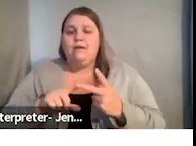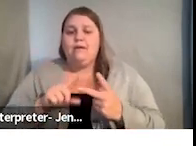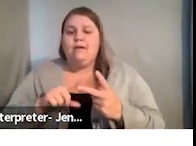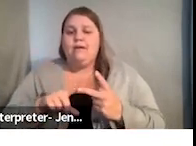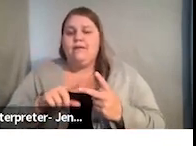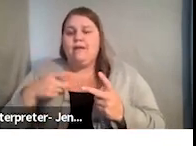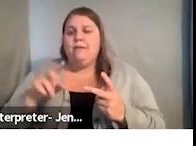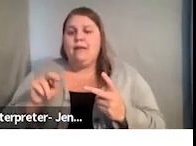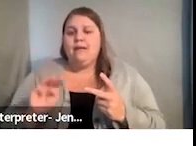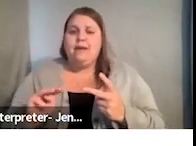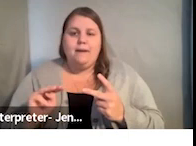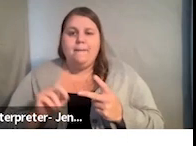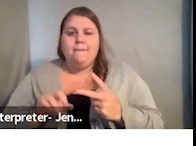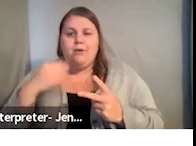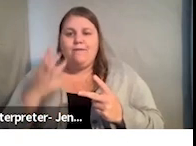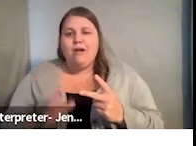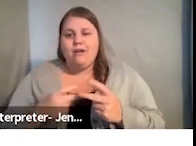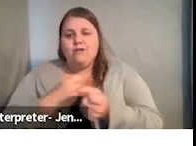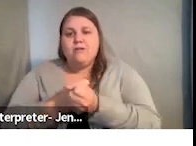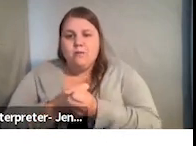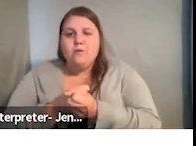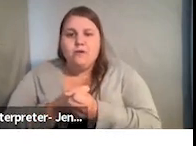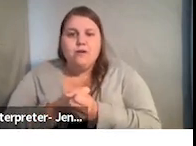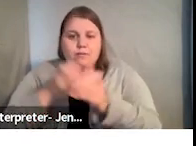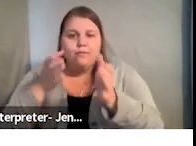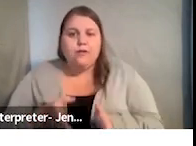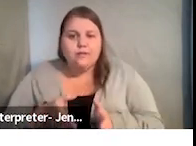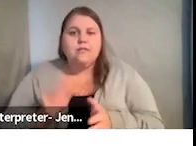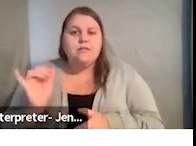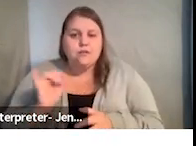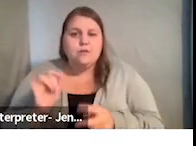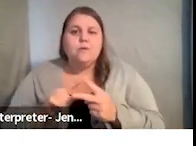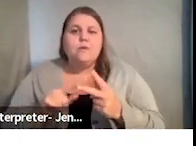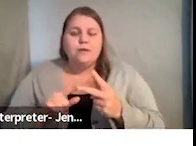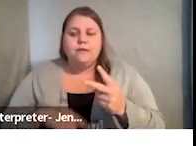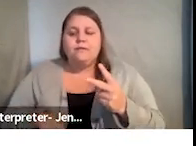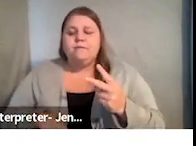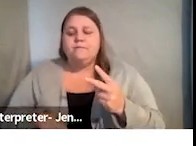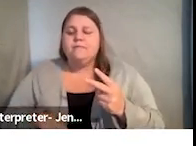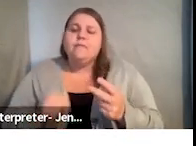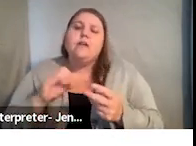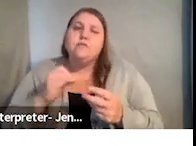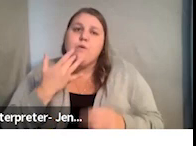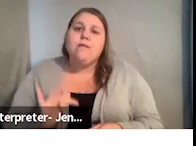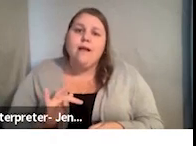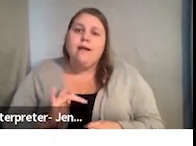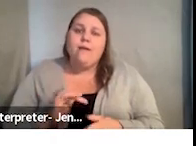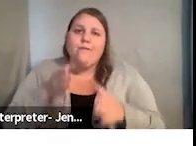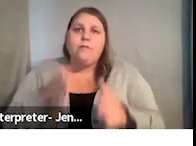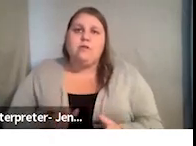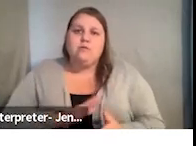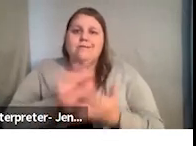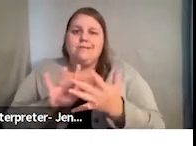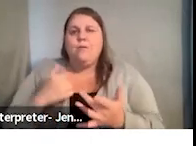a P&M provider support person that we talked to. So at least that was, we were